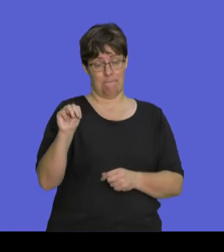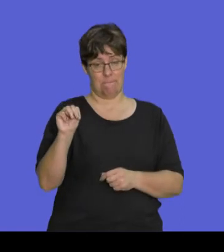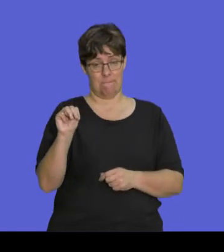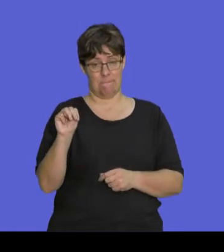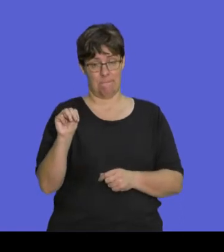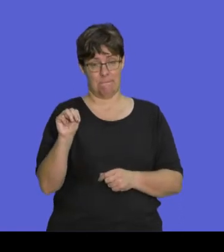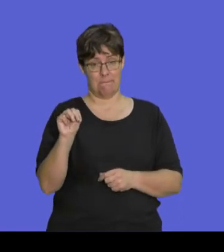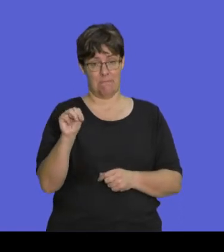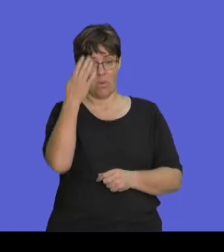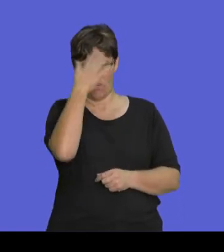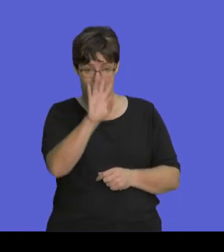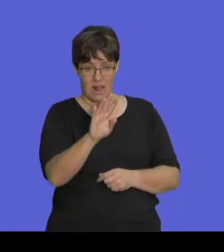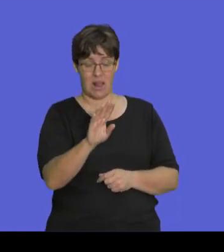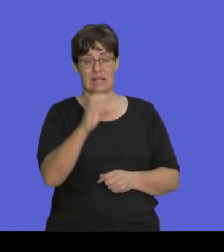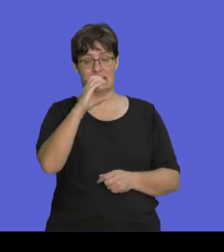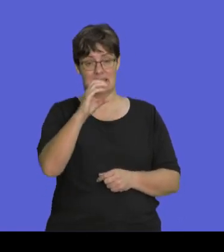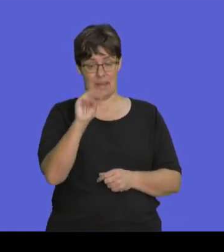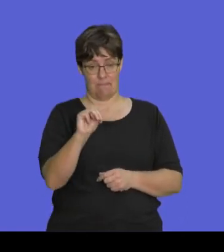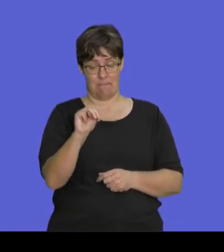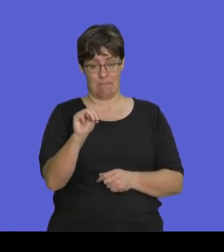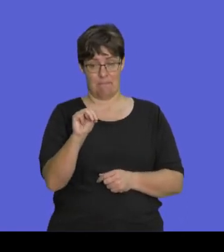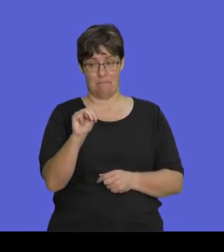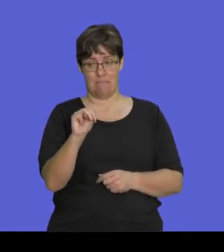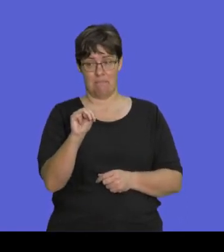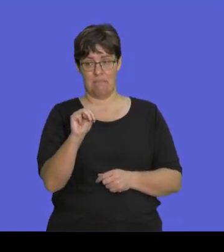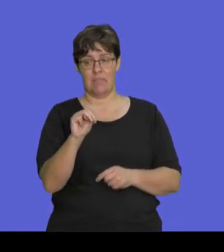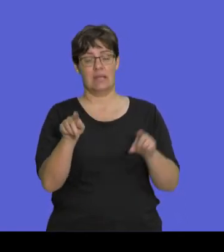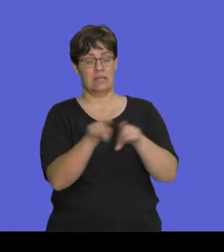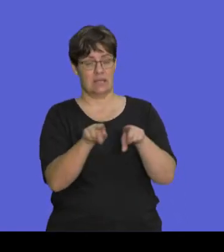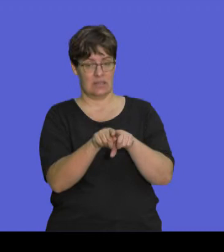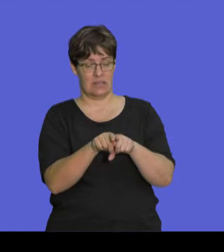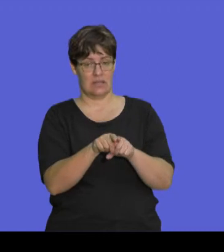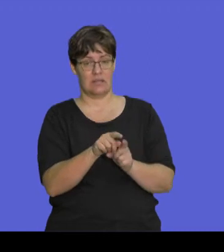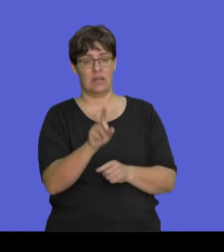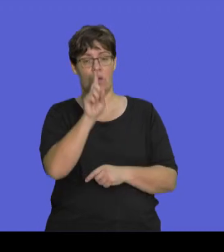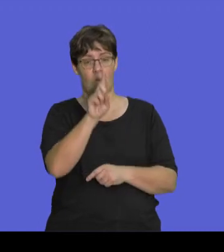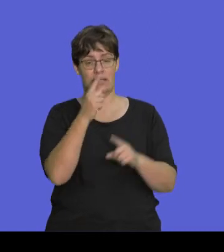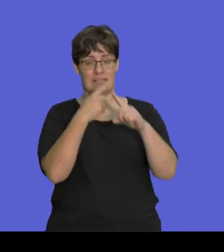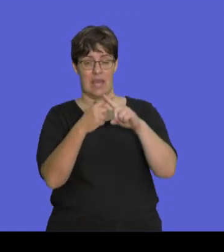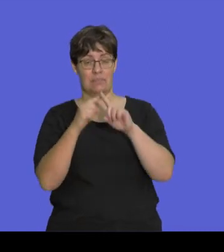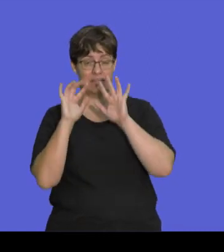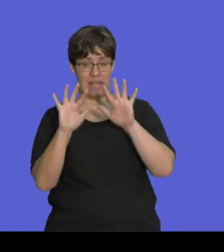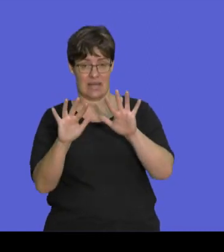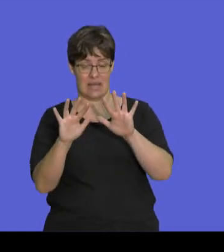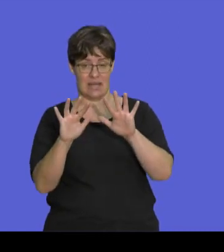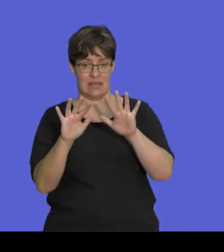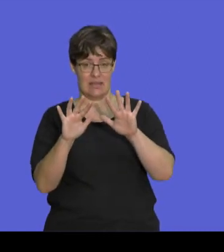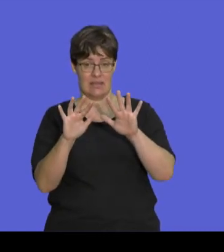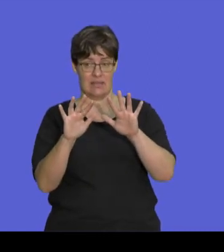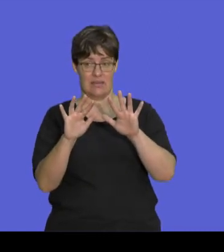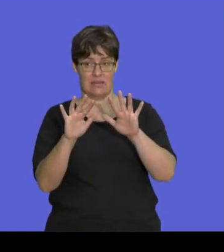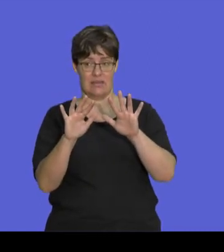And then we know that a centimeter is equals to 1 times 10 exponent,